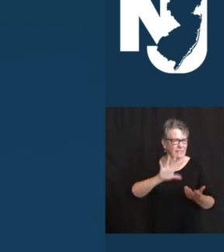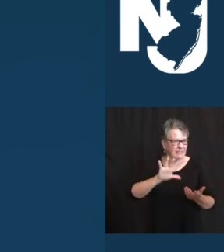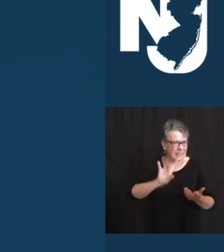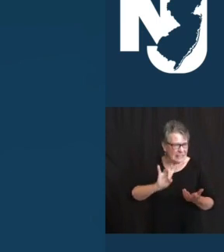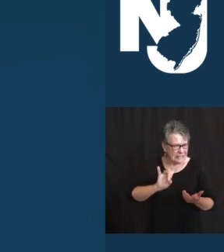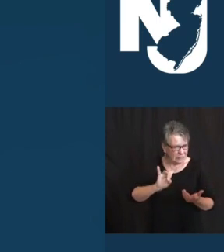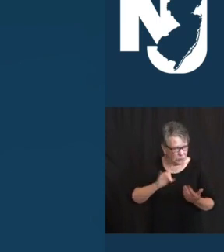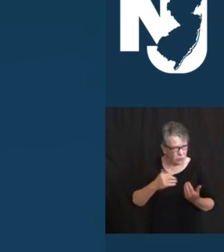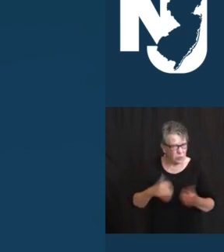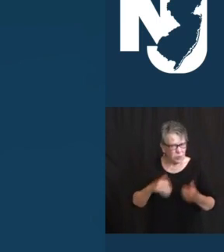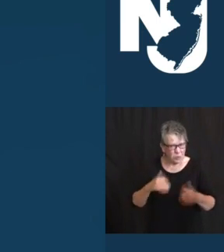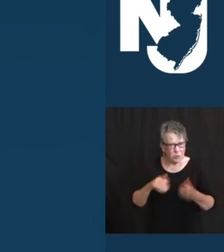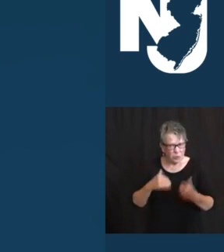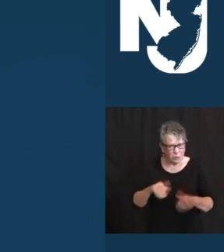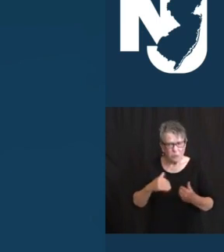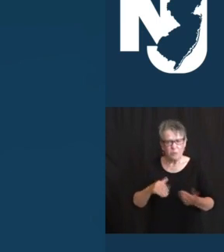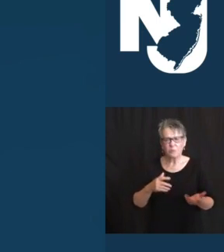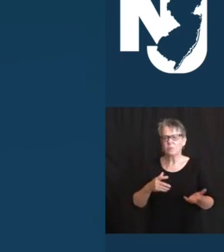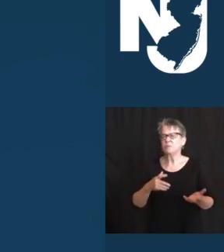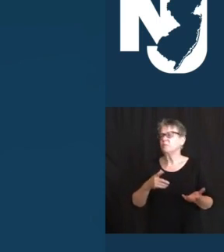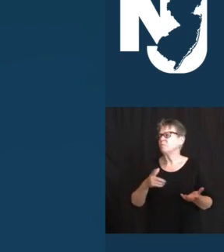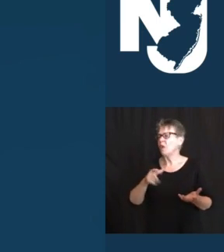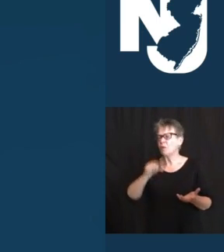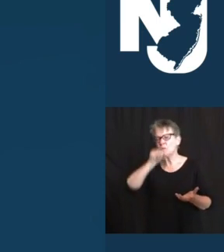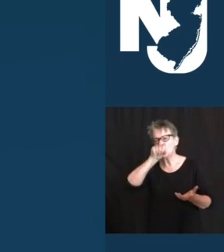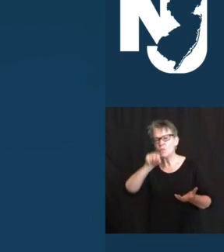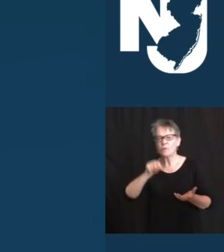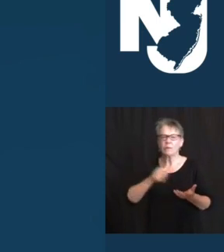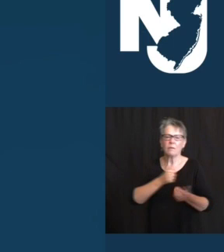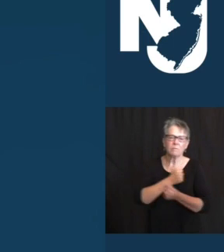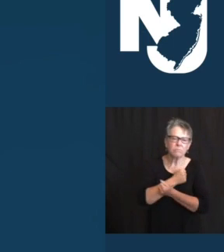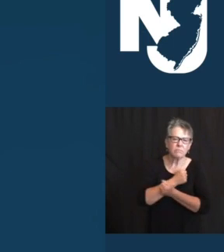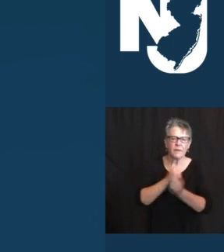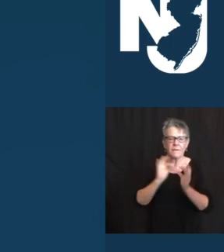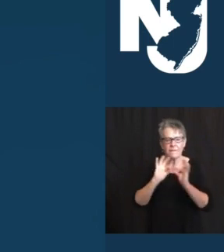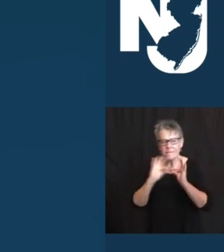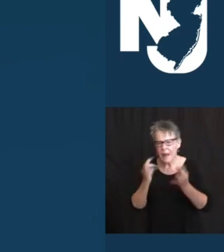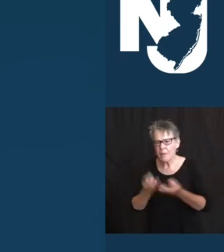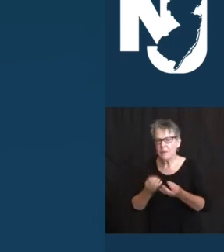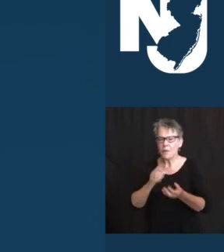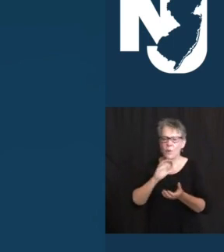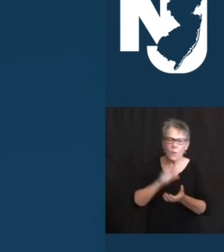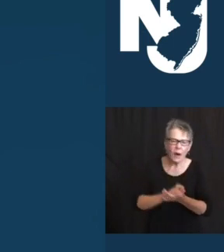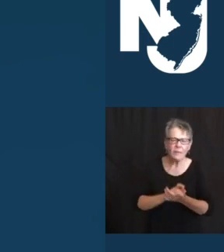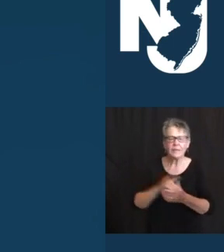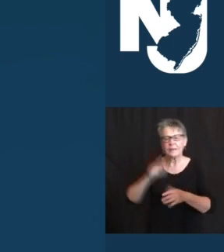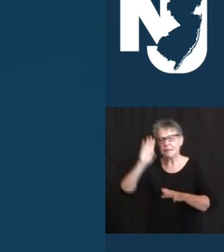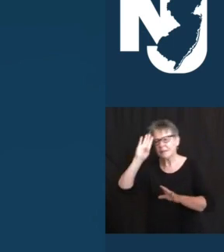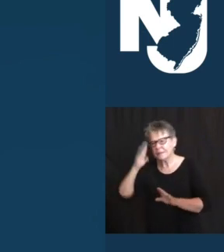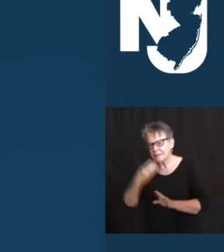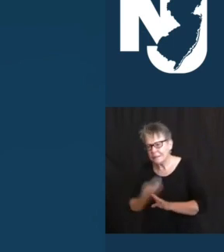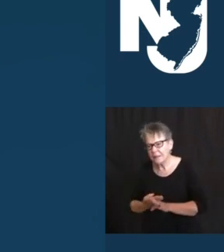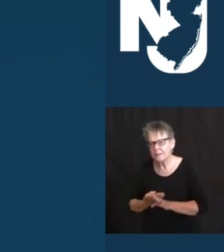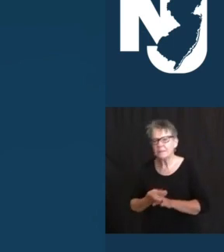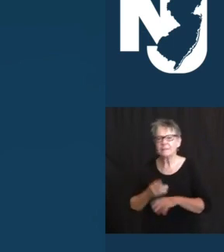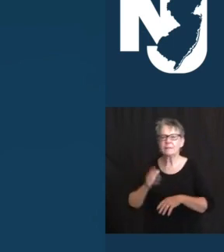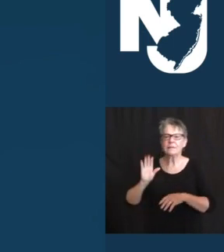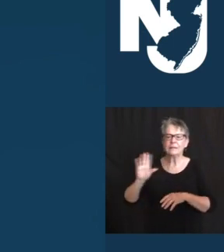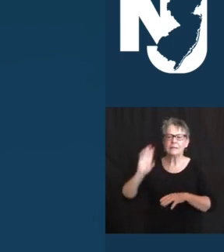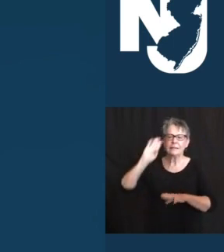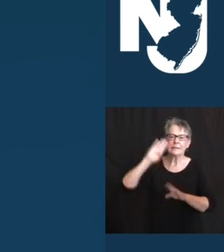his son, Steve, and I had the honor to speak with both of them yesterday. Steve, by the way, is a sophomore at Boston